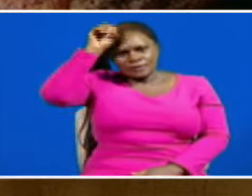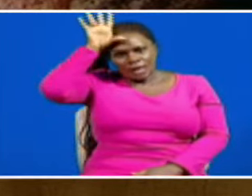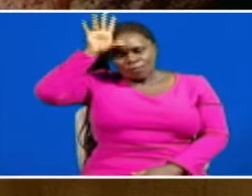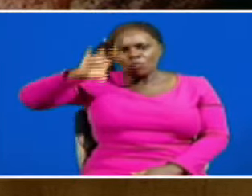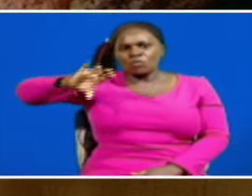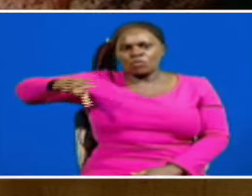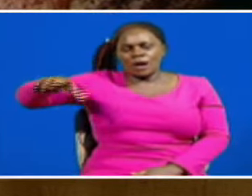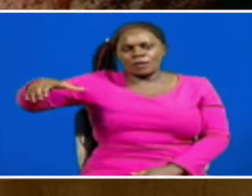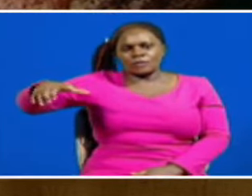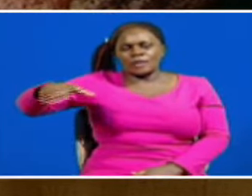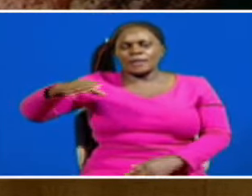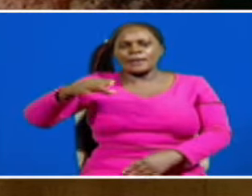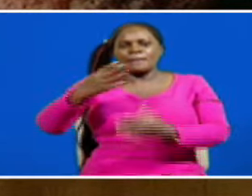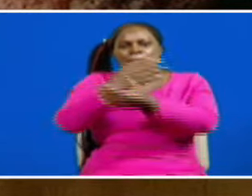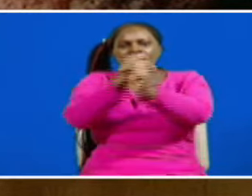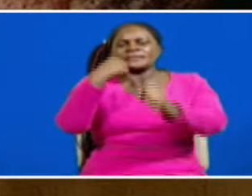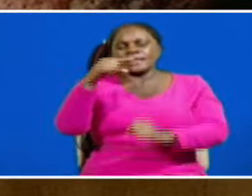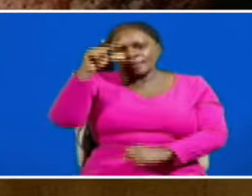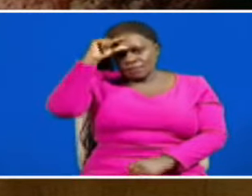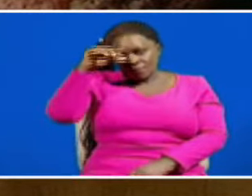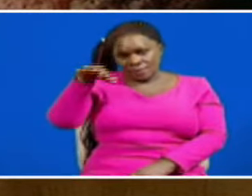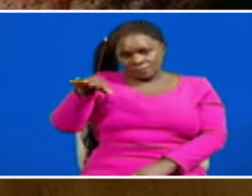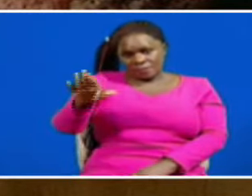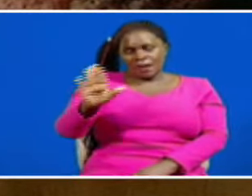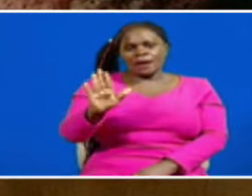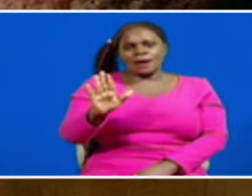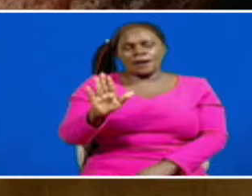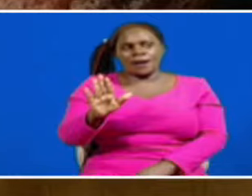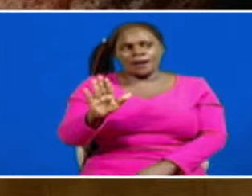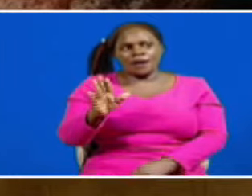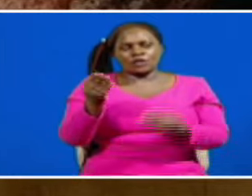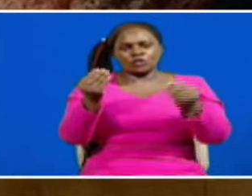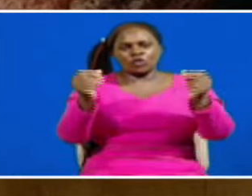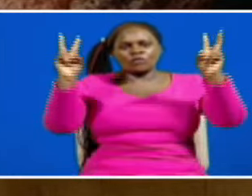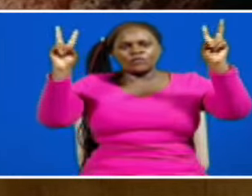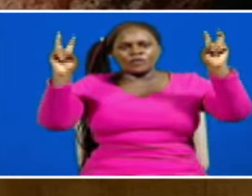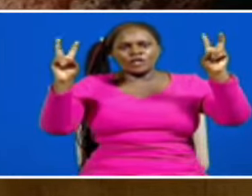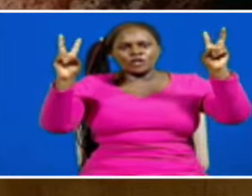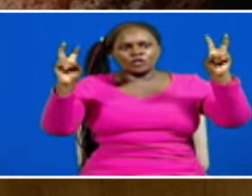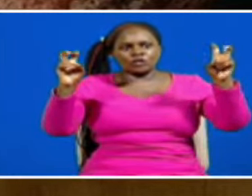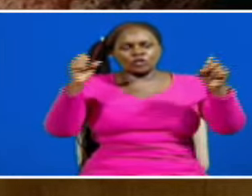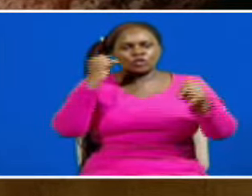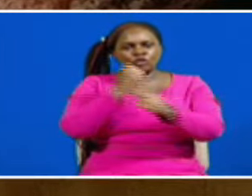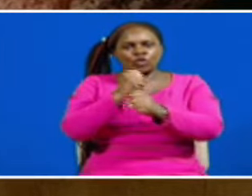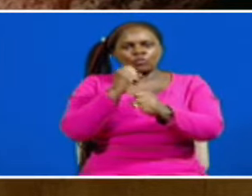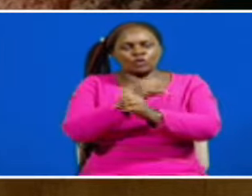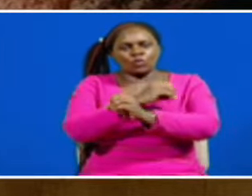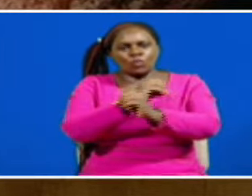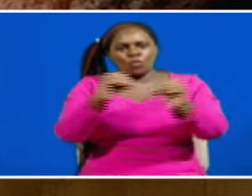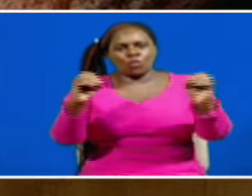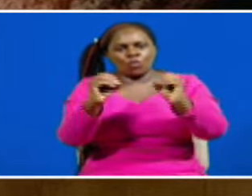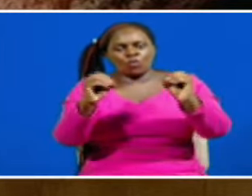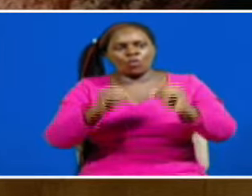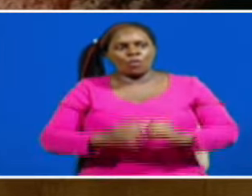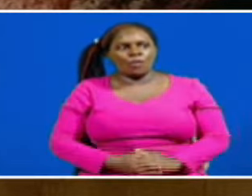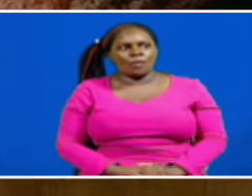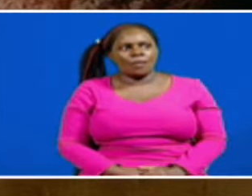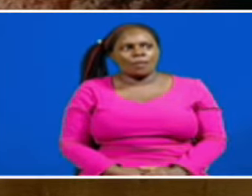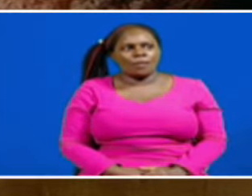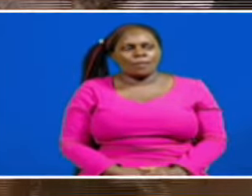crowds, the president said his government is keen on addressing the issue of unemployment. Clement Masombo